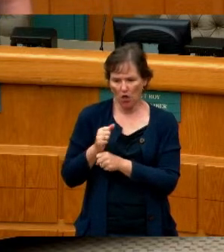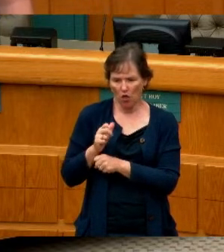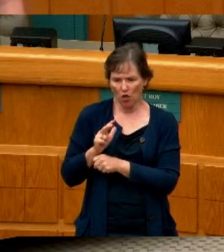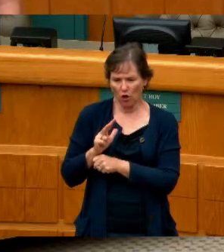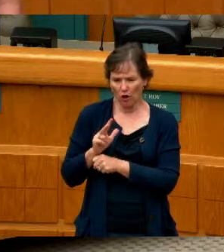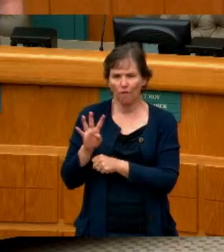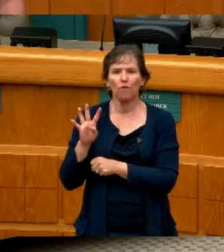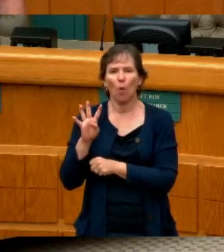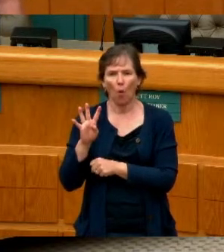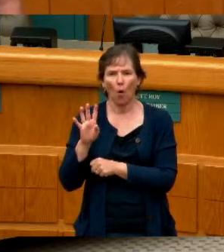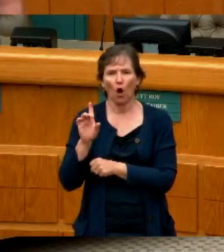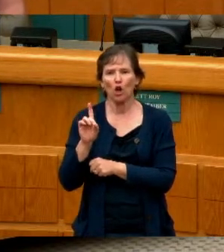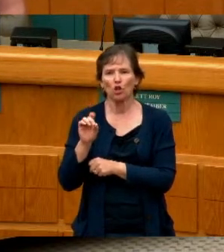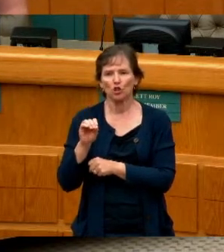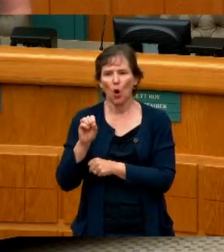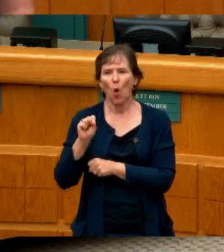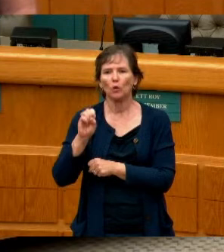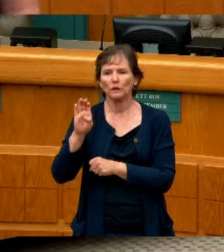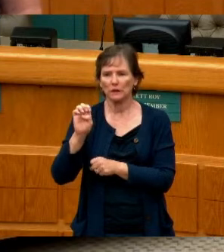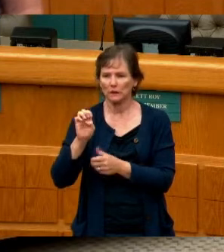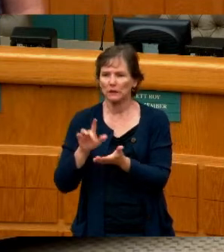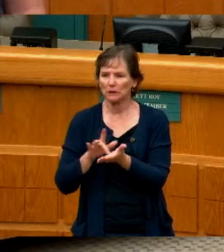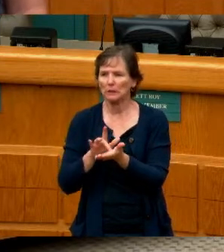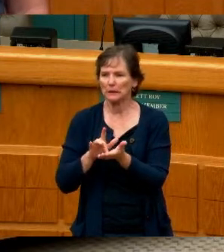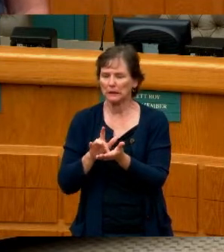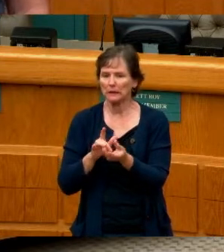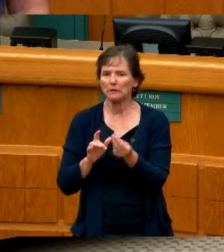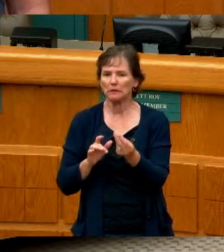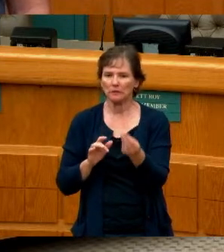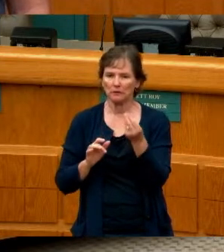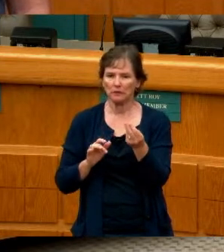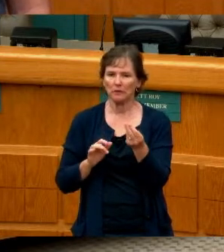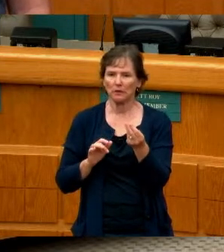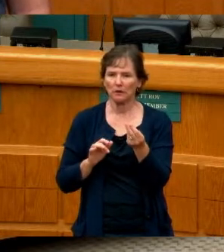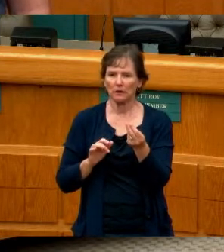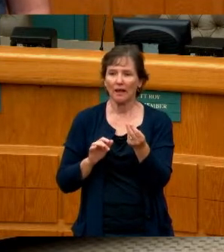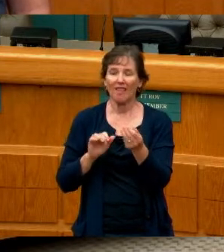and this week we received, how many?